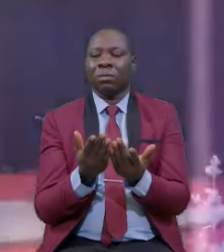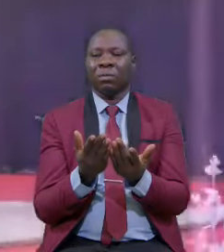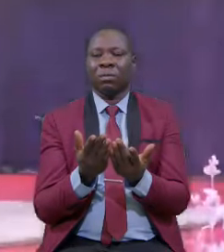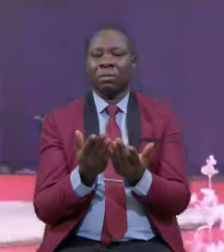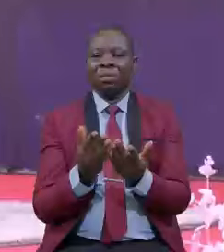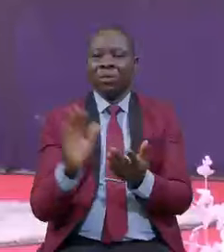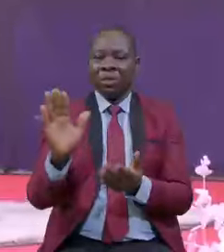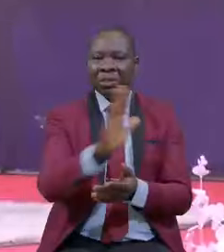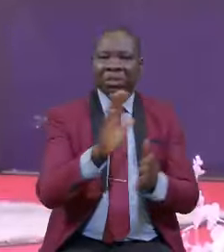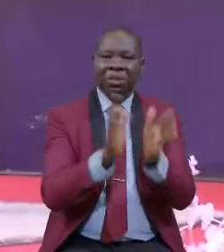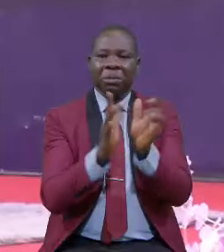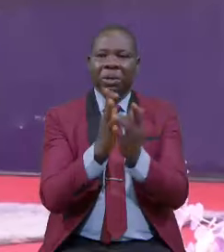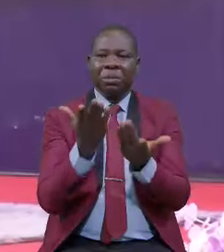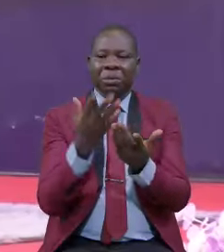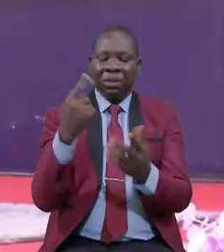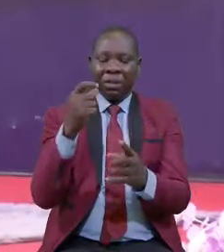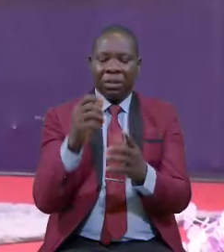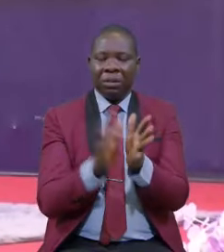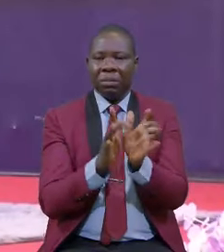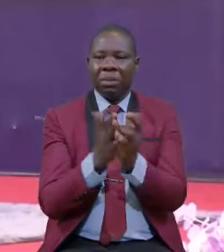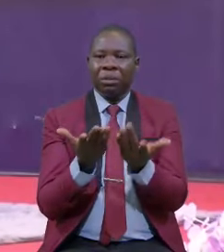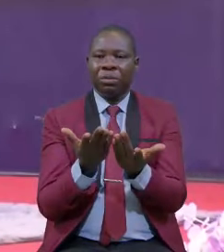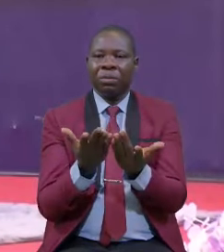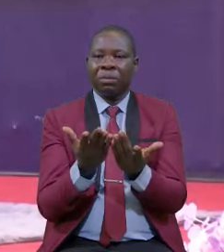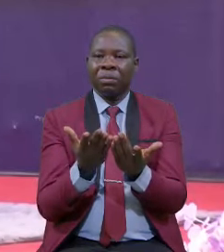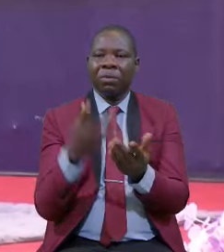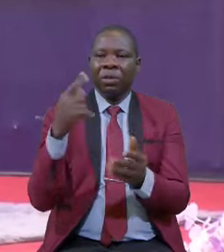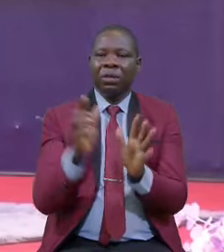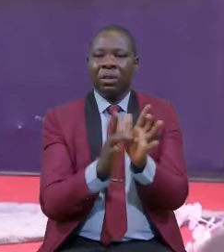The Bible. The Bible.